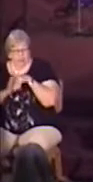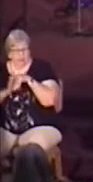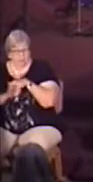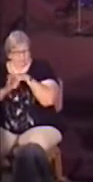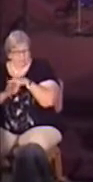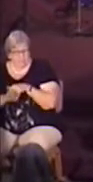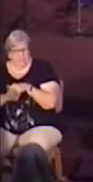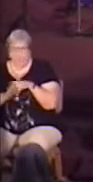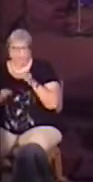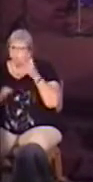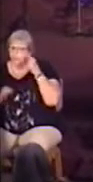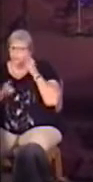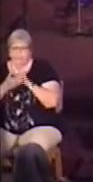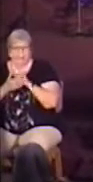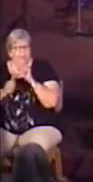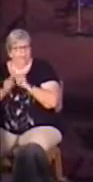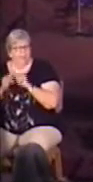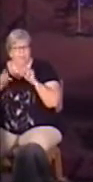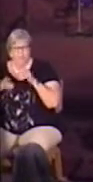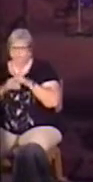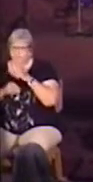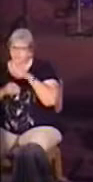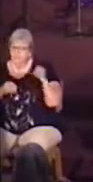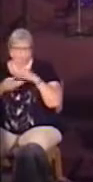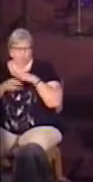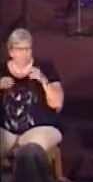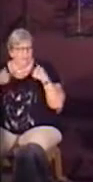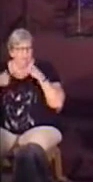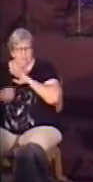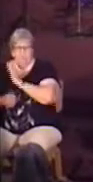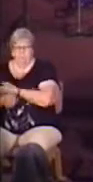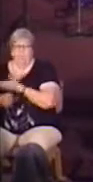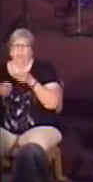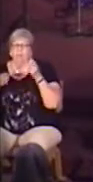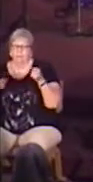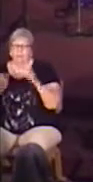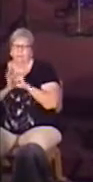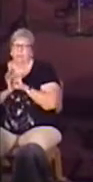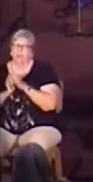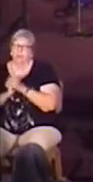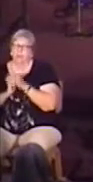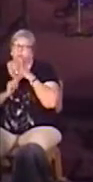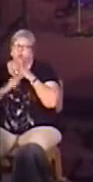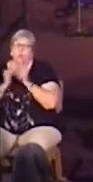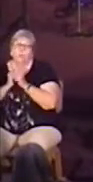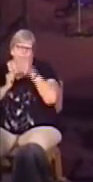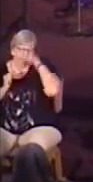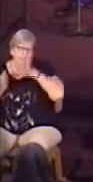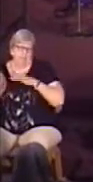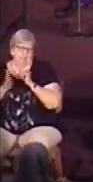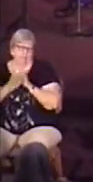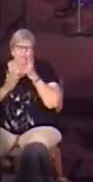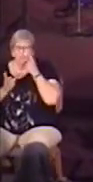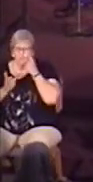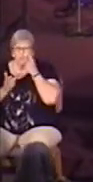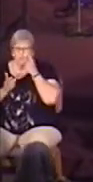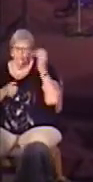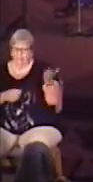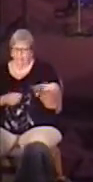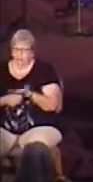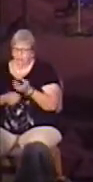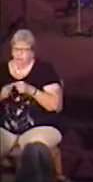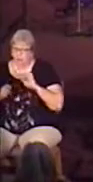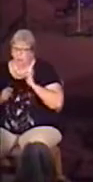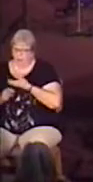every single person in this room has power. Let me give you an example. I was talking with a guy that was recently introduced to